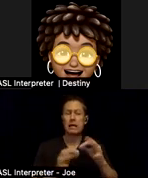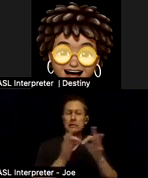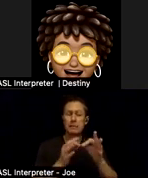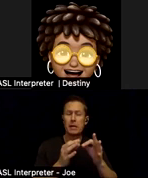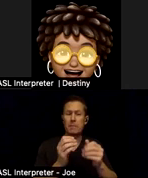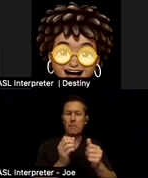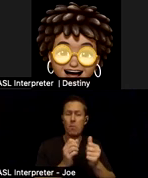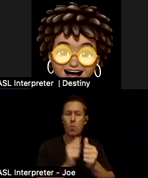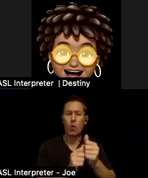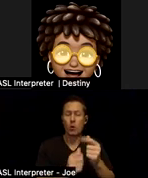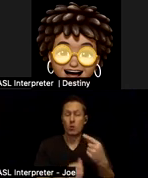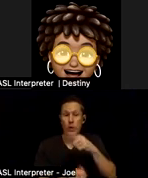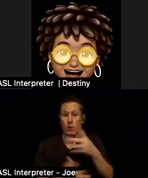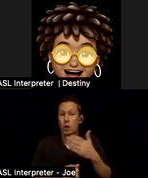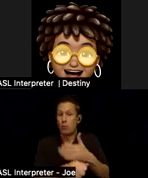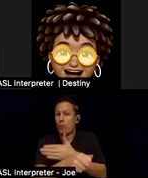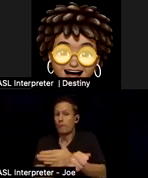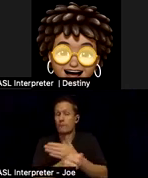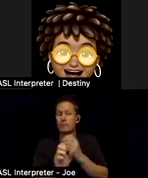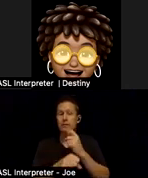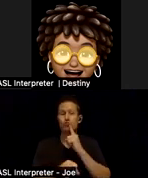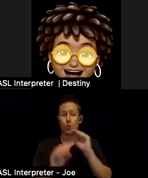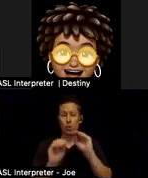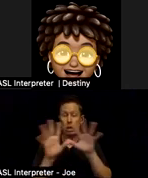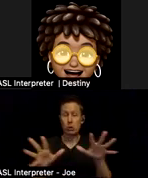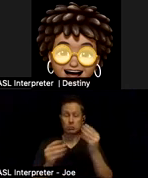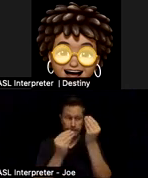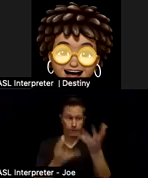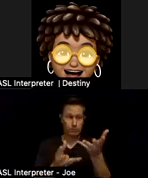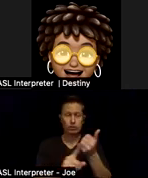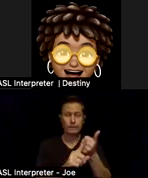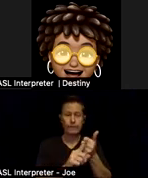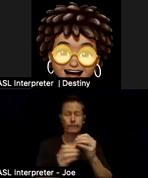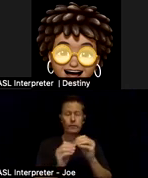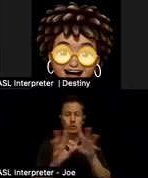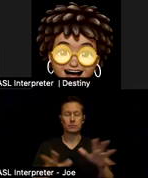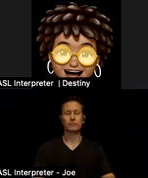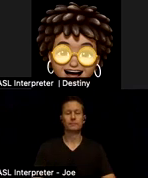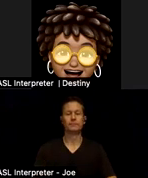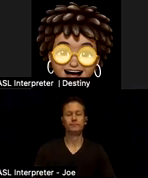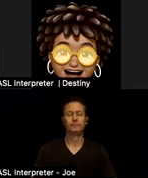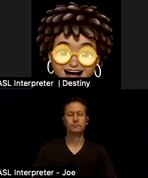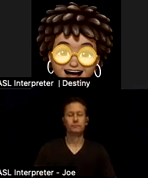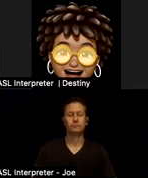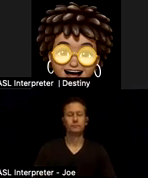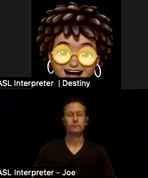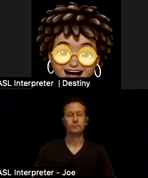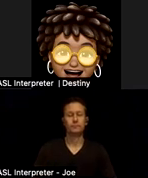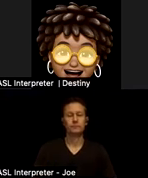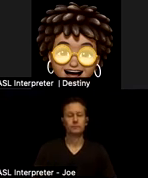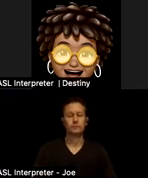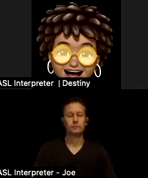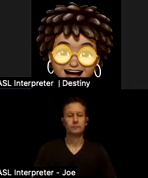improve and make sure that's clear. And it's definitely in our interests and all of and for everyone.